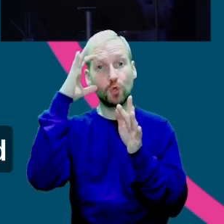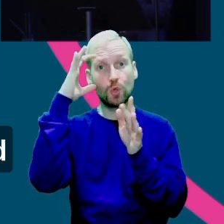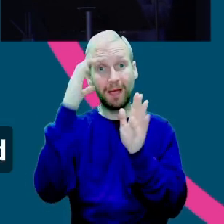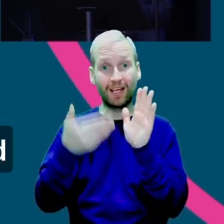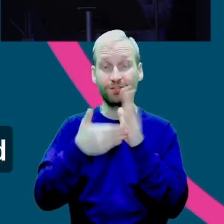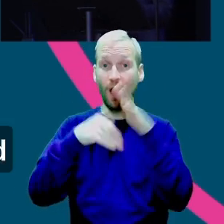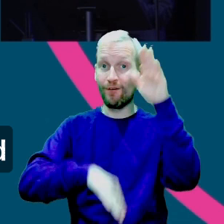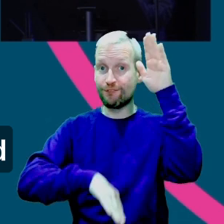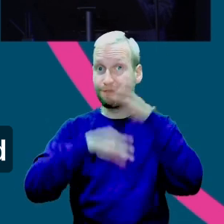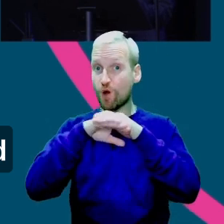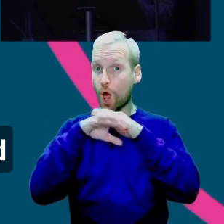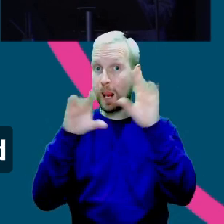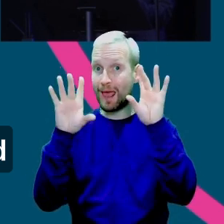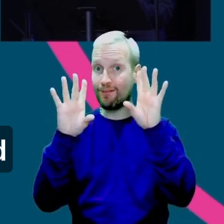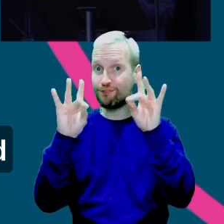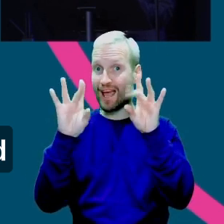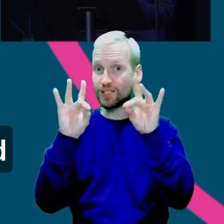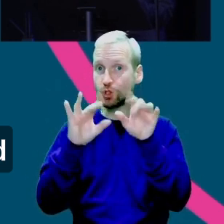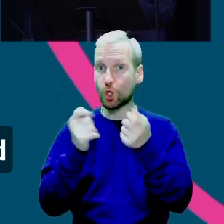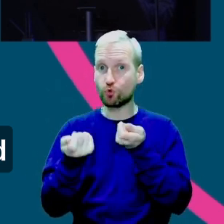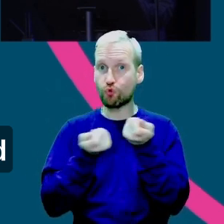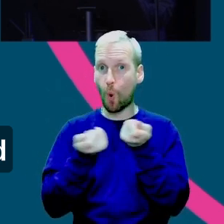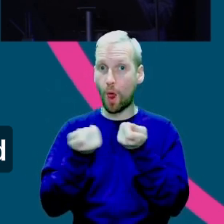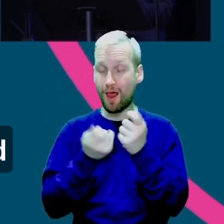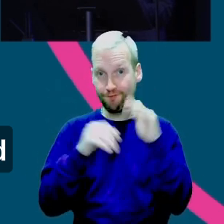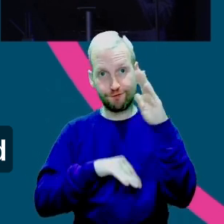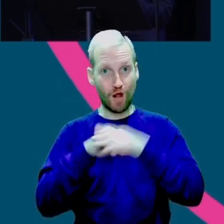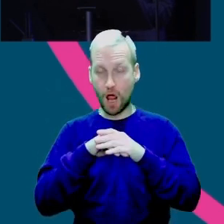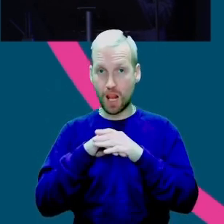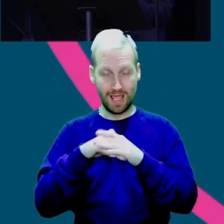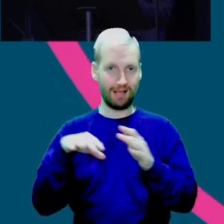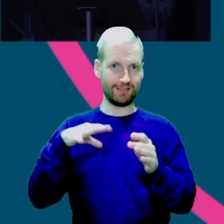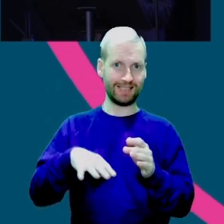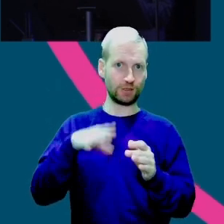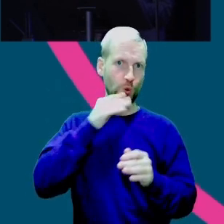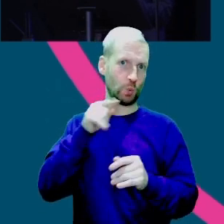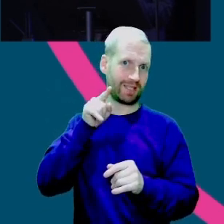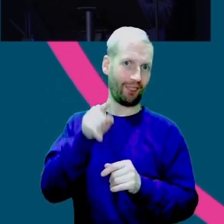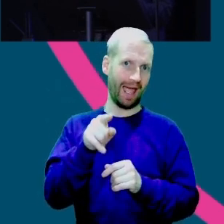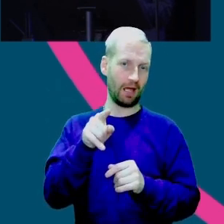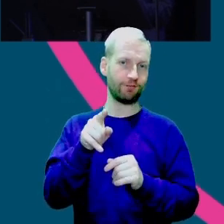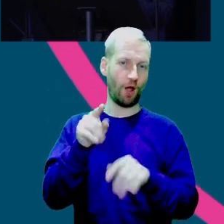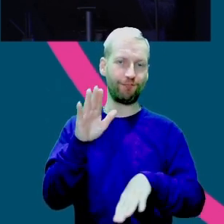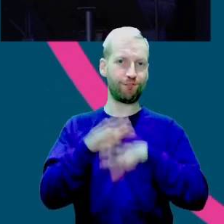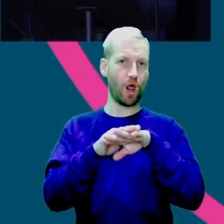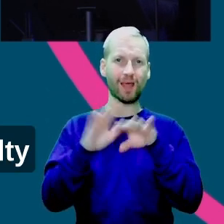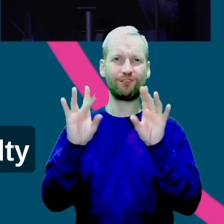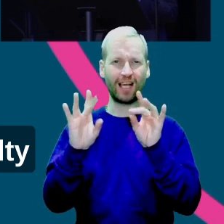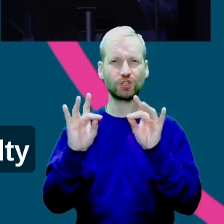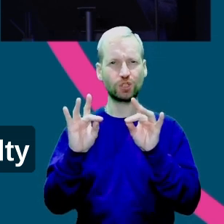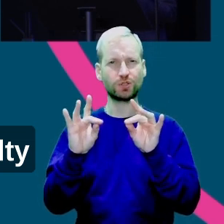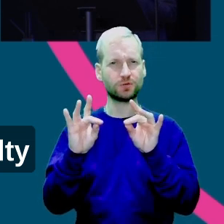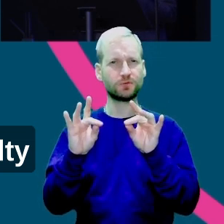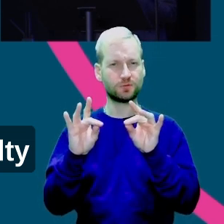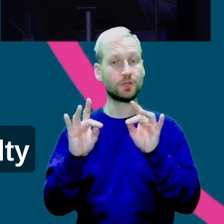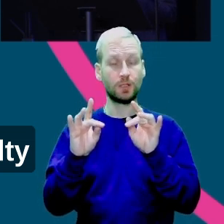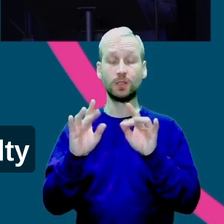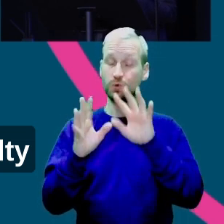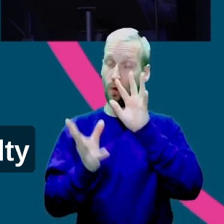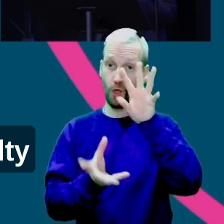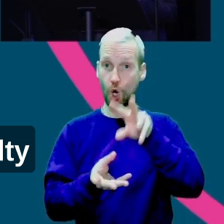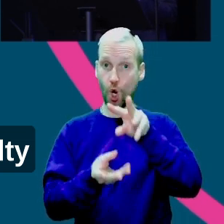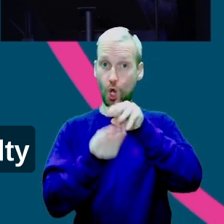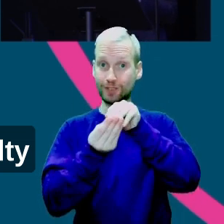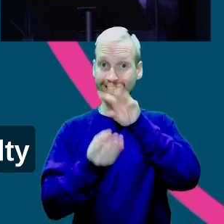full infection control purposes, if we need to use it for that type of patient. So the whole concept of this